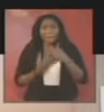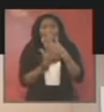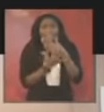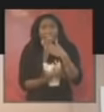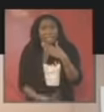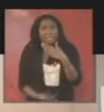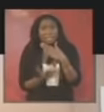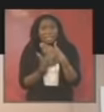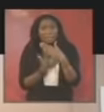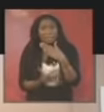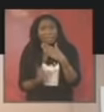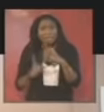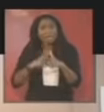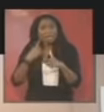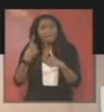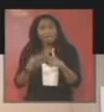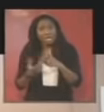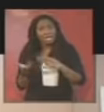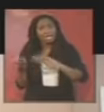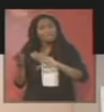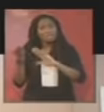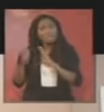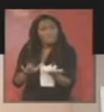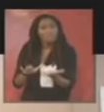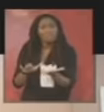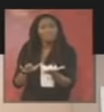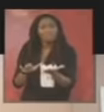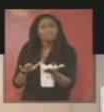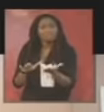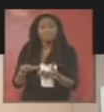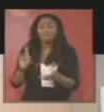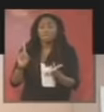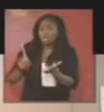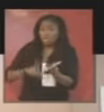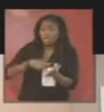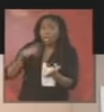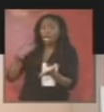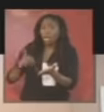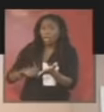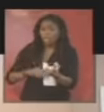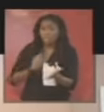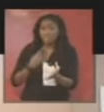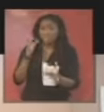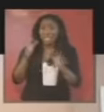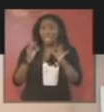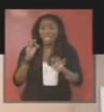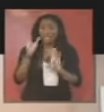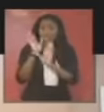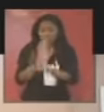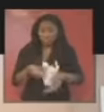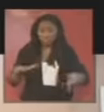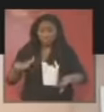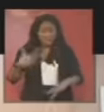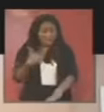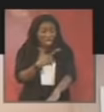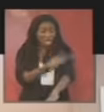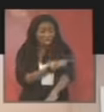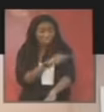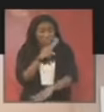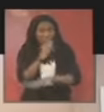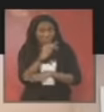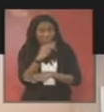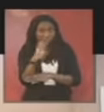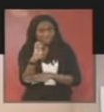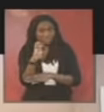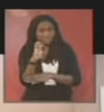It is said that thrombocytopenia in children in rare cases was linked to measles, mumps, and rubella vaccines. So